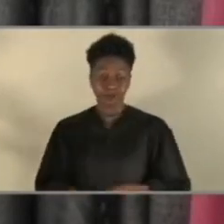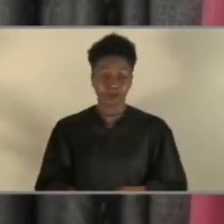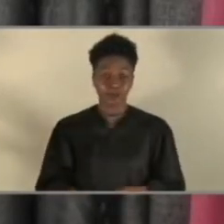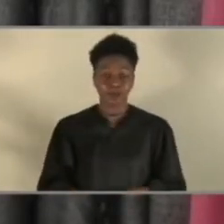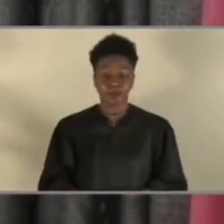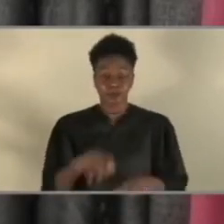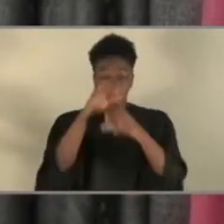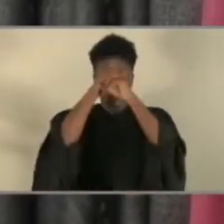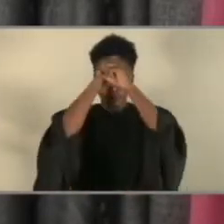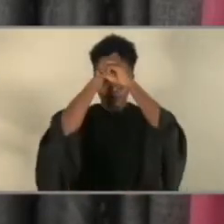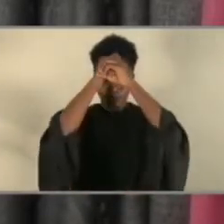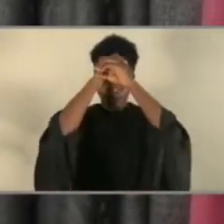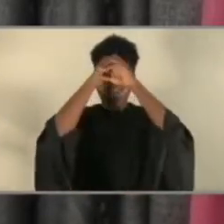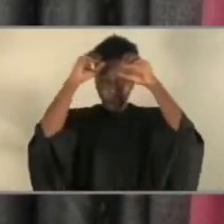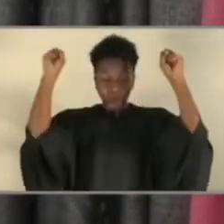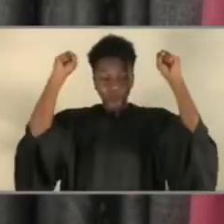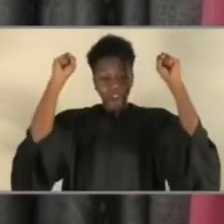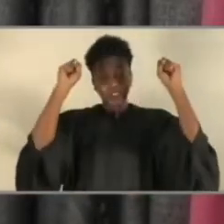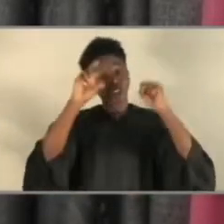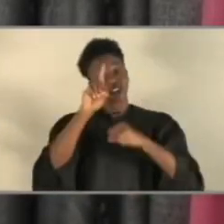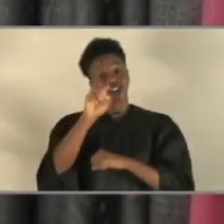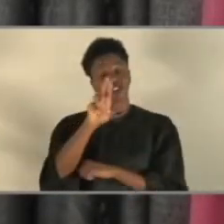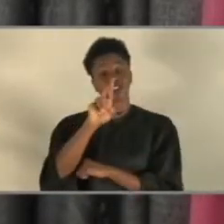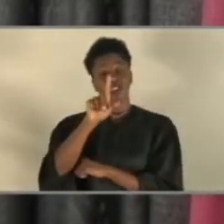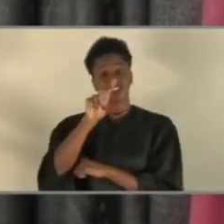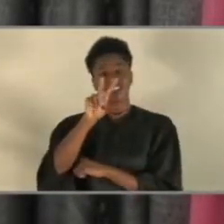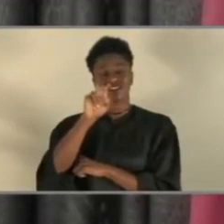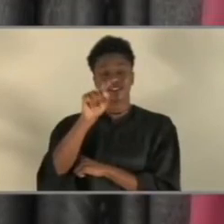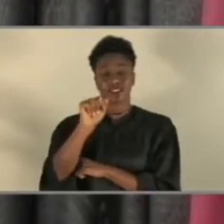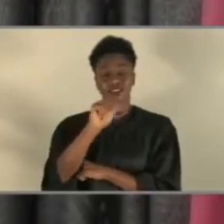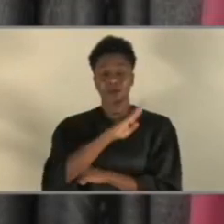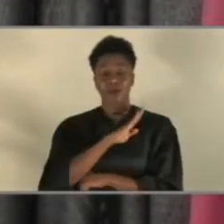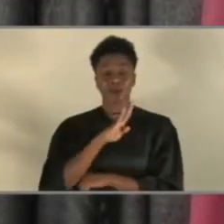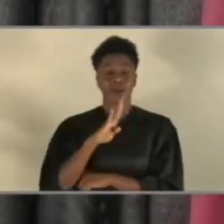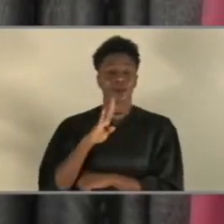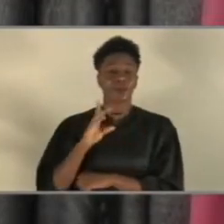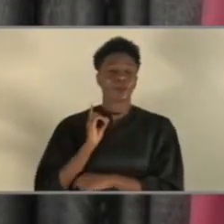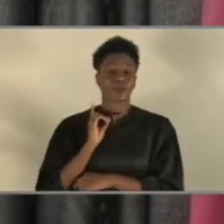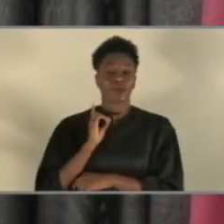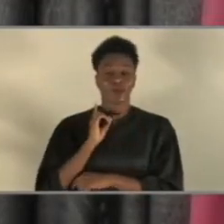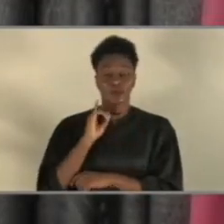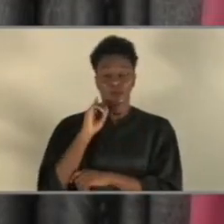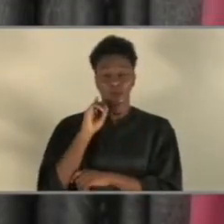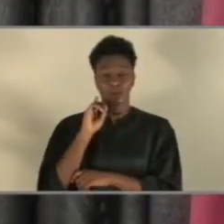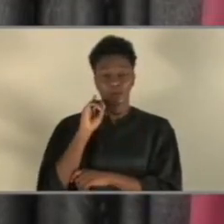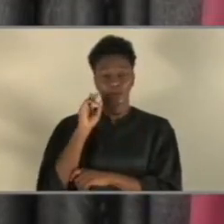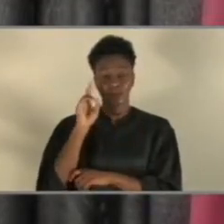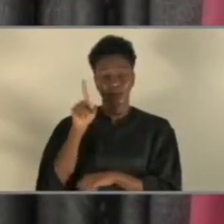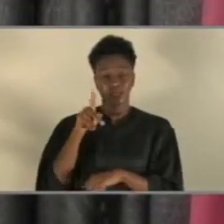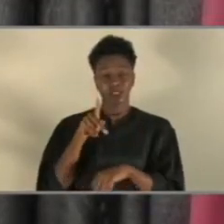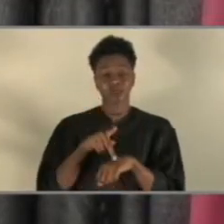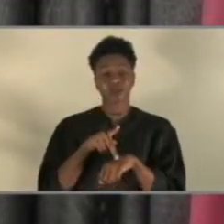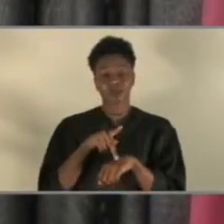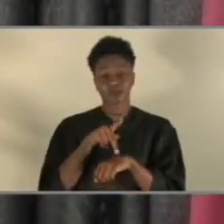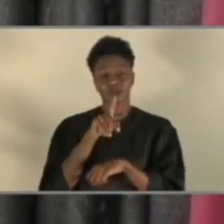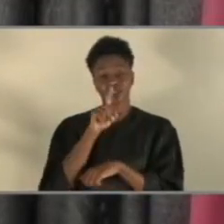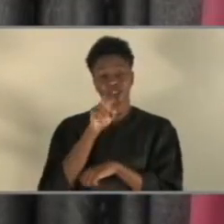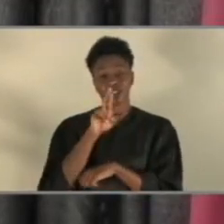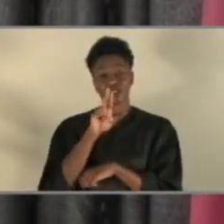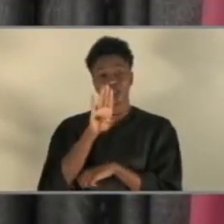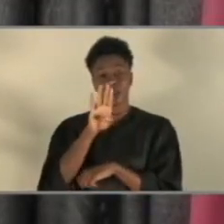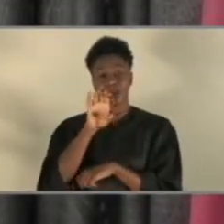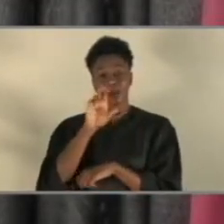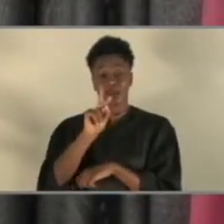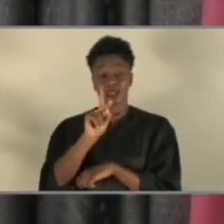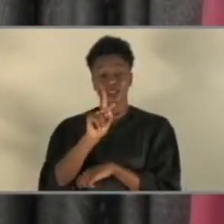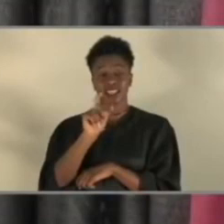Superintendent Dr. Levette, Board of Education President Dr. Buck, district representatives, and other members of